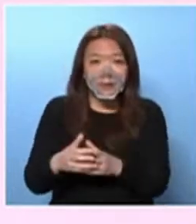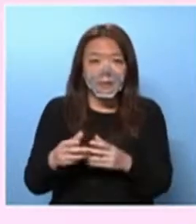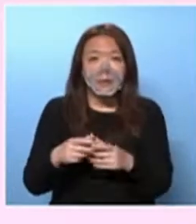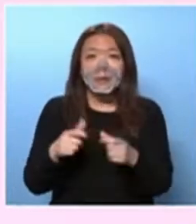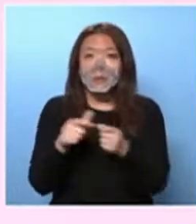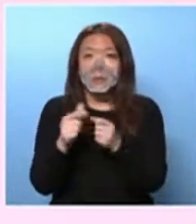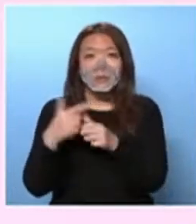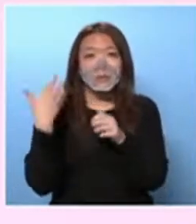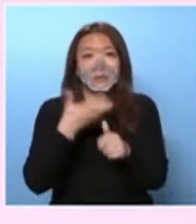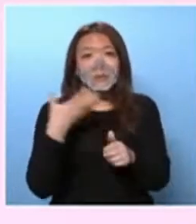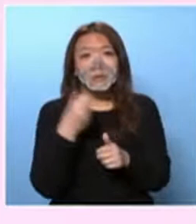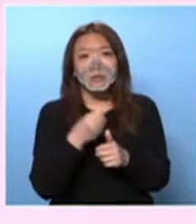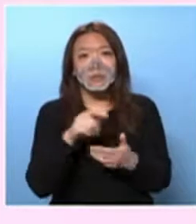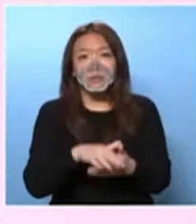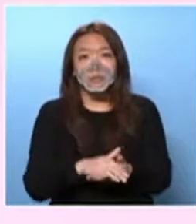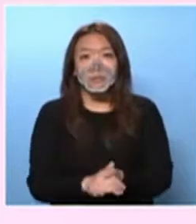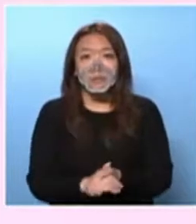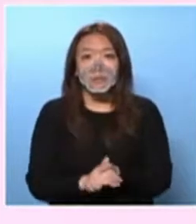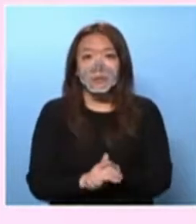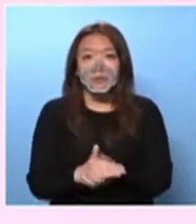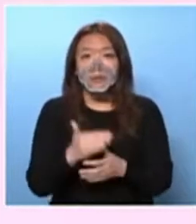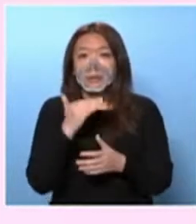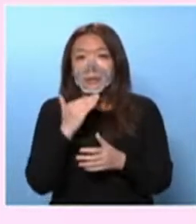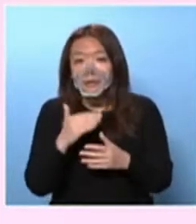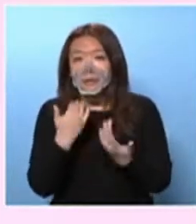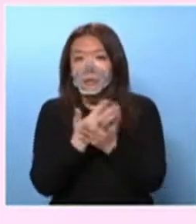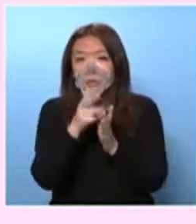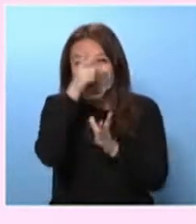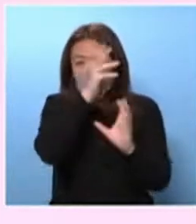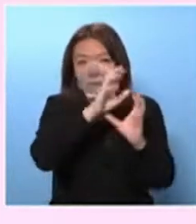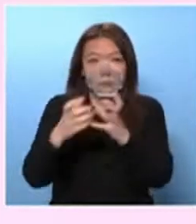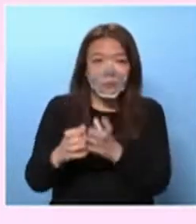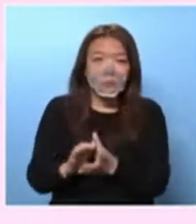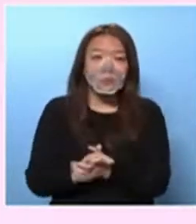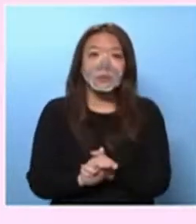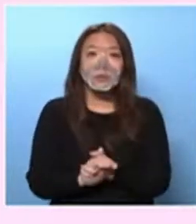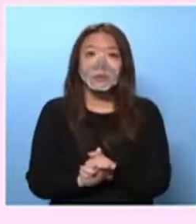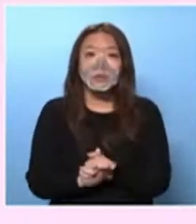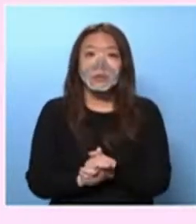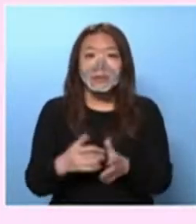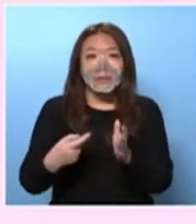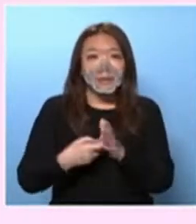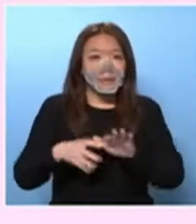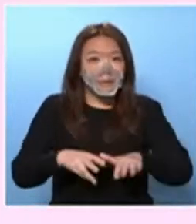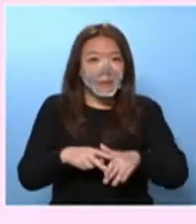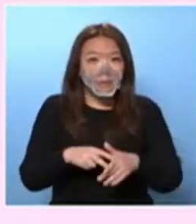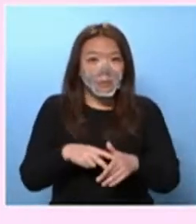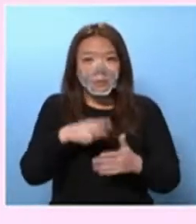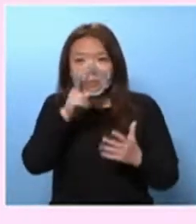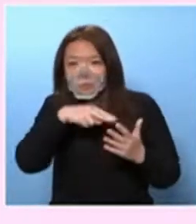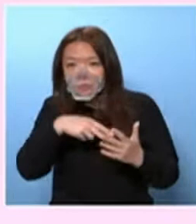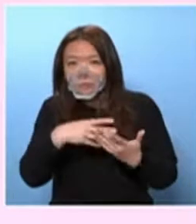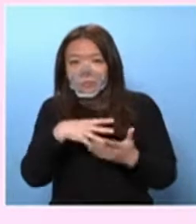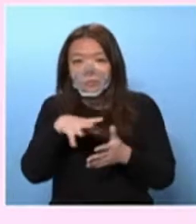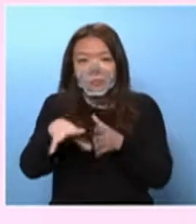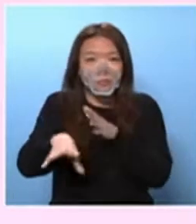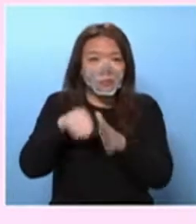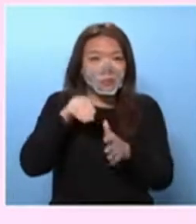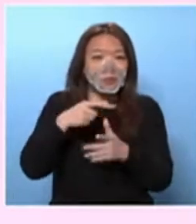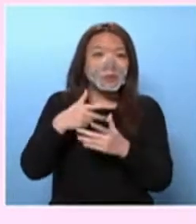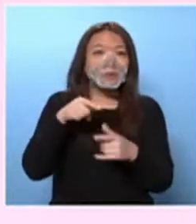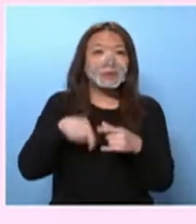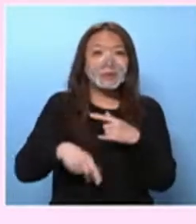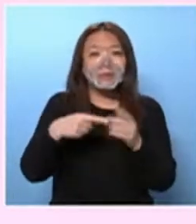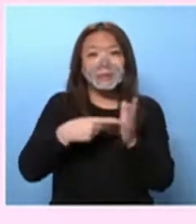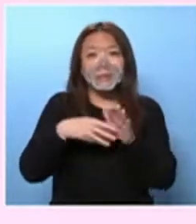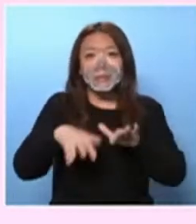the authorization by the enterprises to obtain the enterprises' data kept in government departments from various departments in